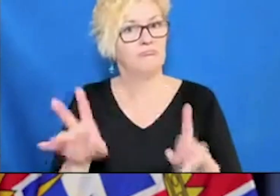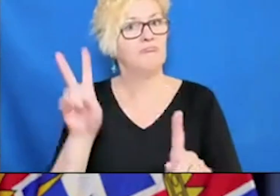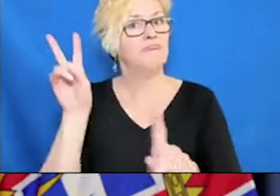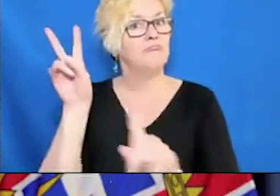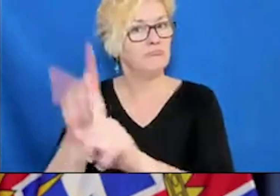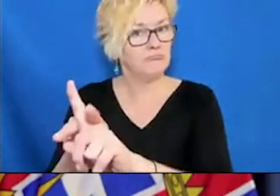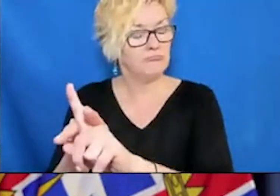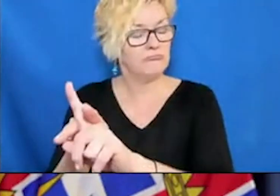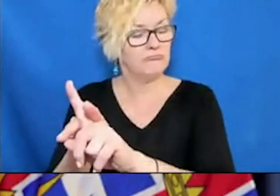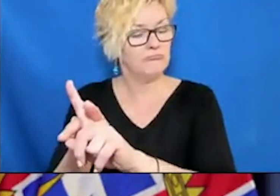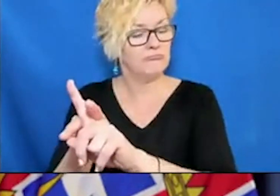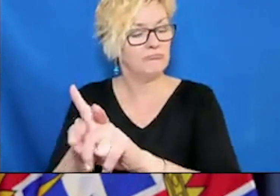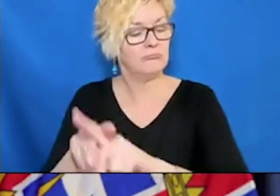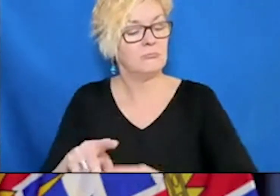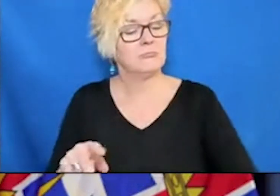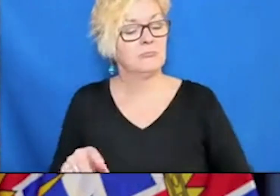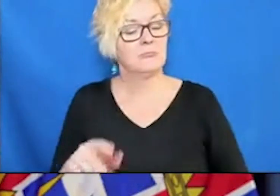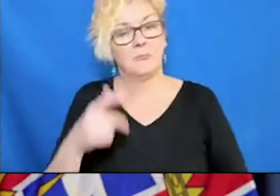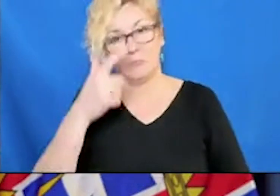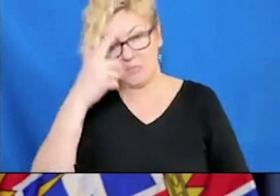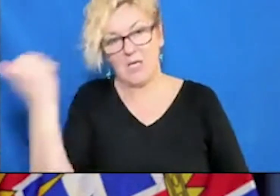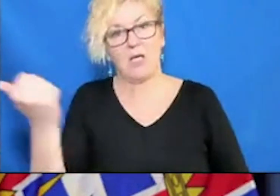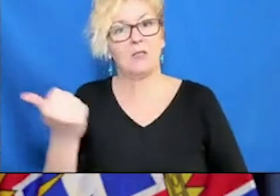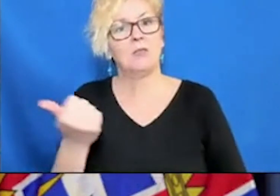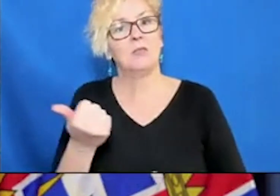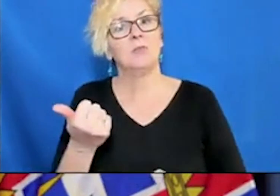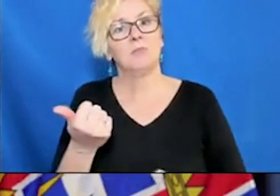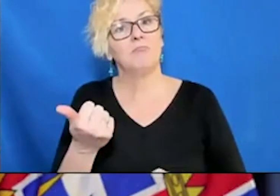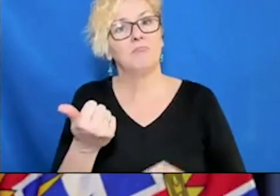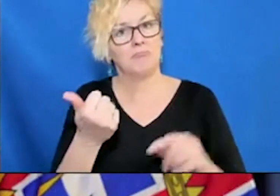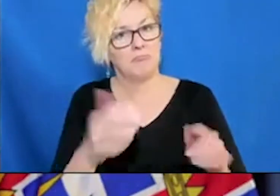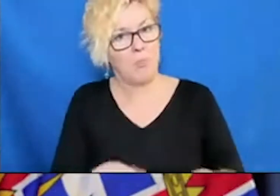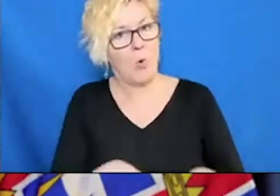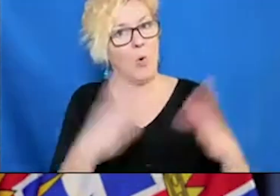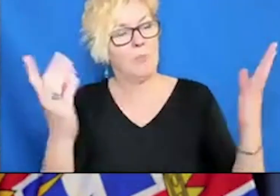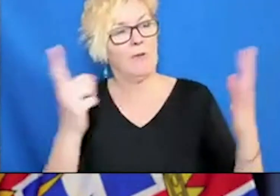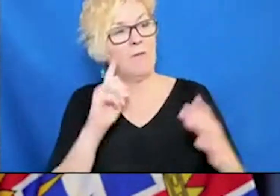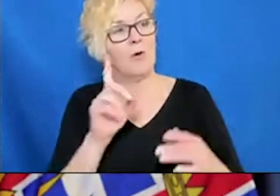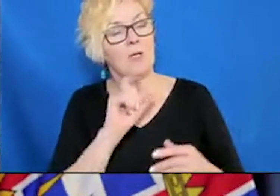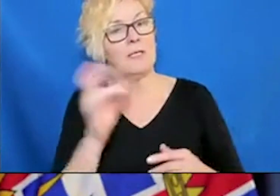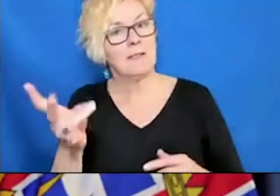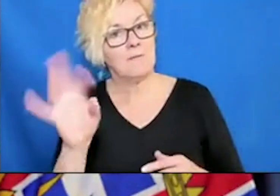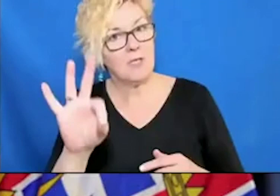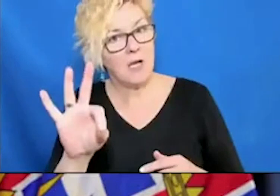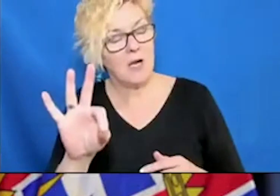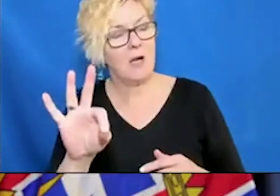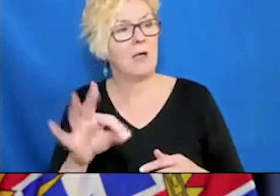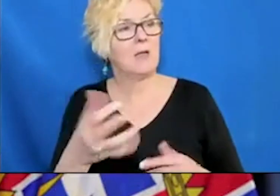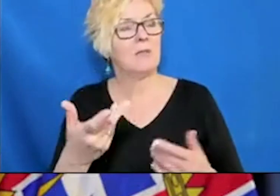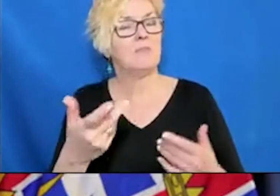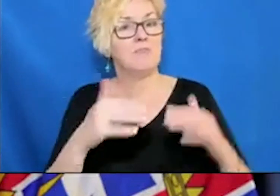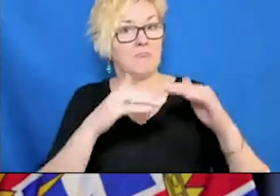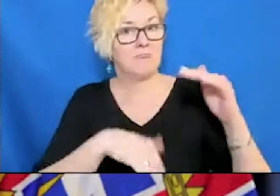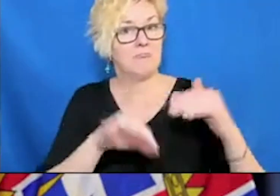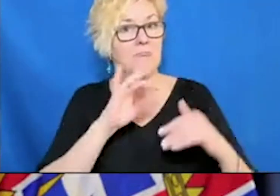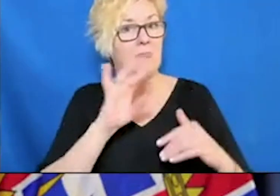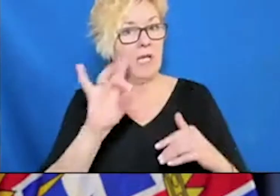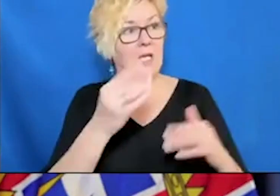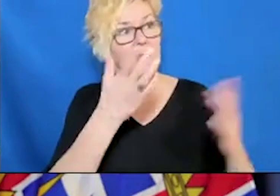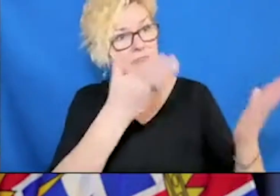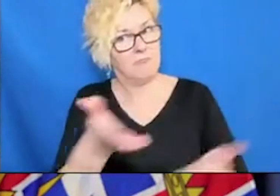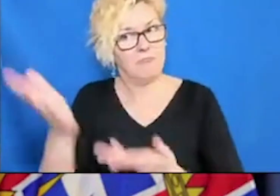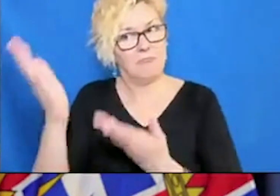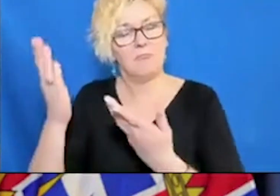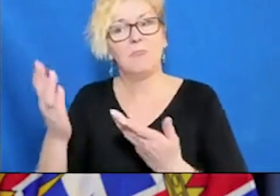So there may be some exceptions to that. We're asking people to follow what we're doing, because that means it's fair for